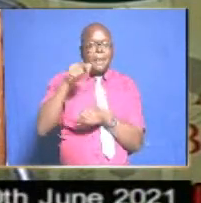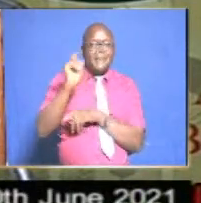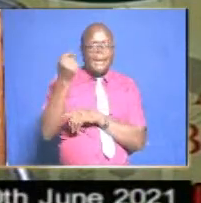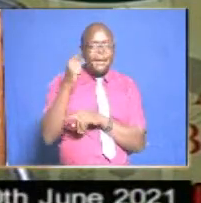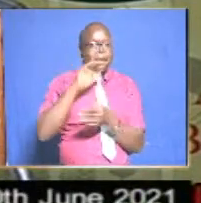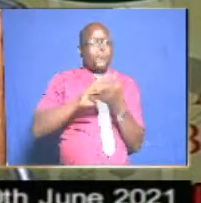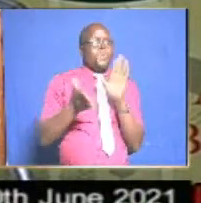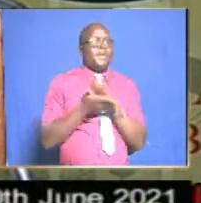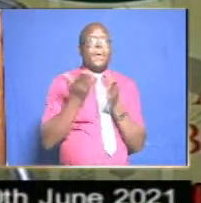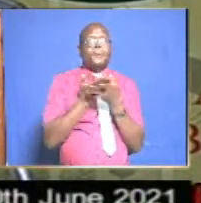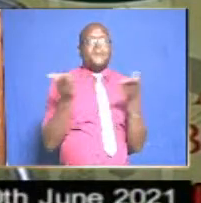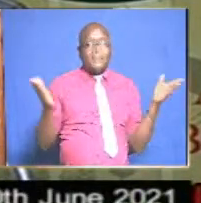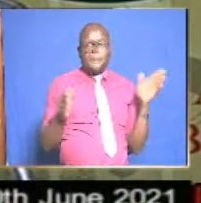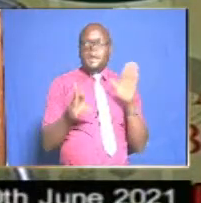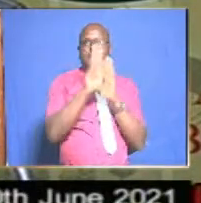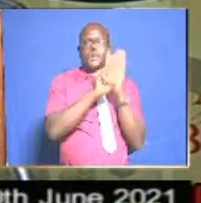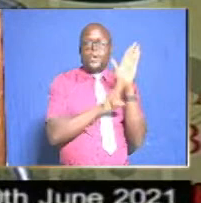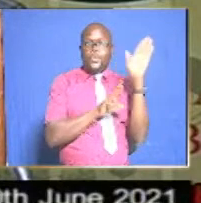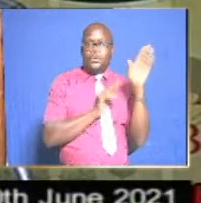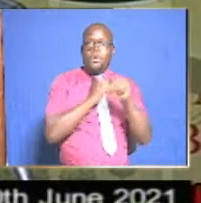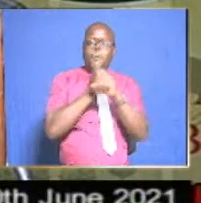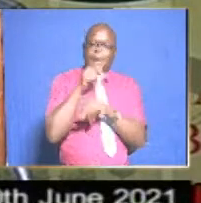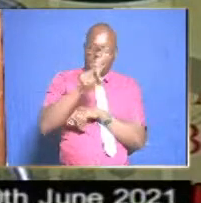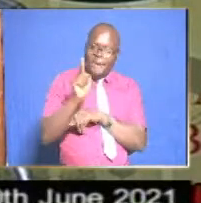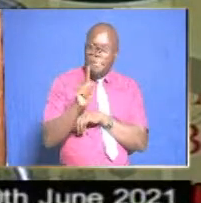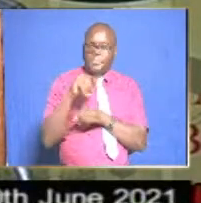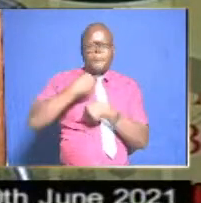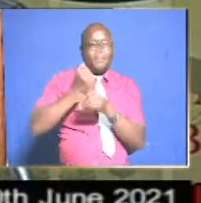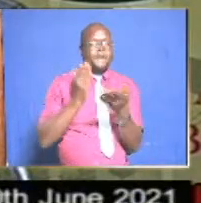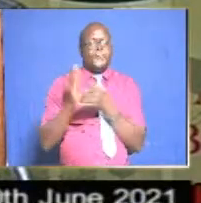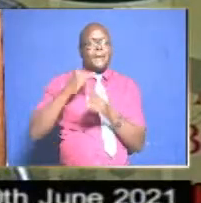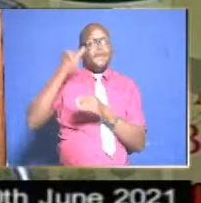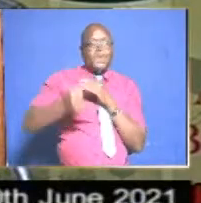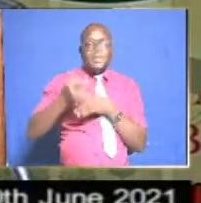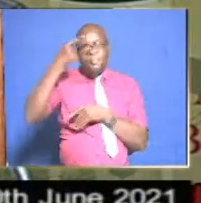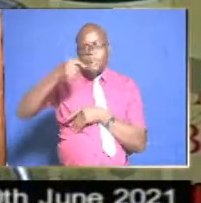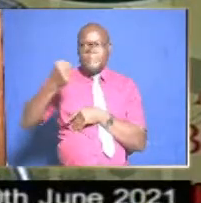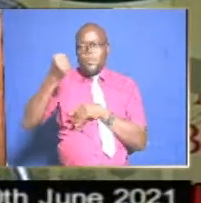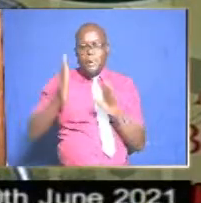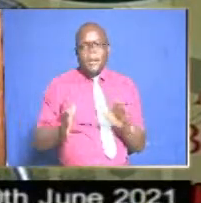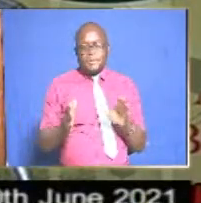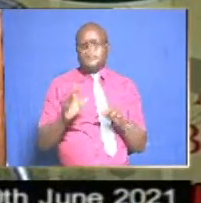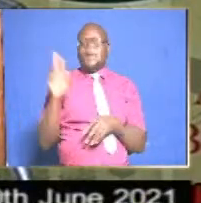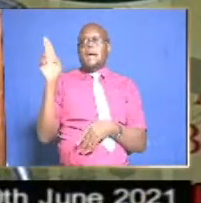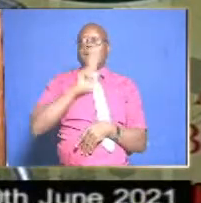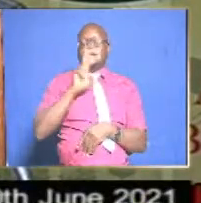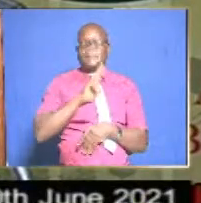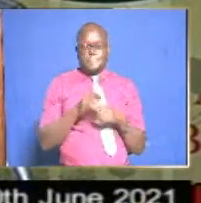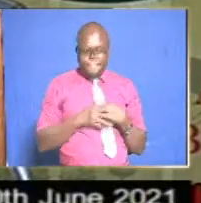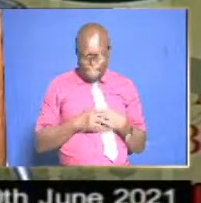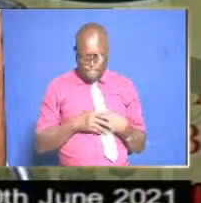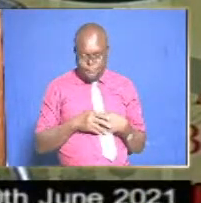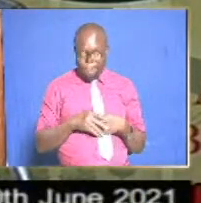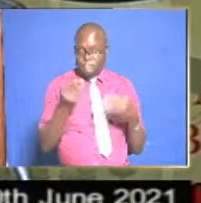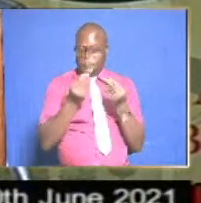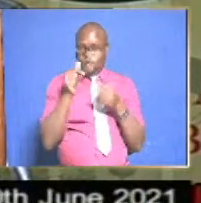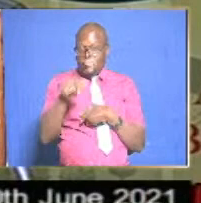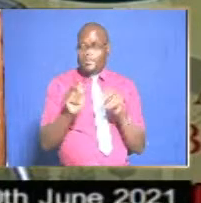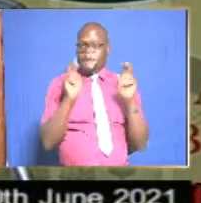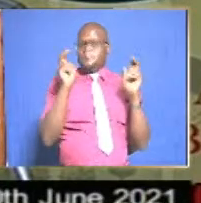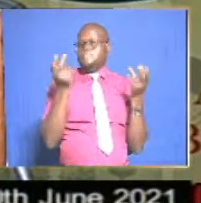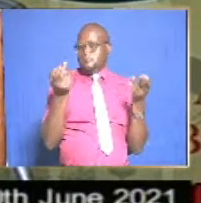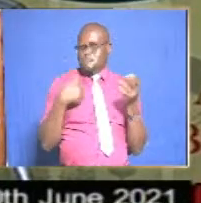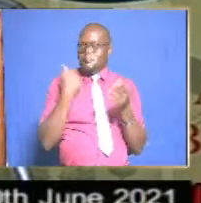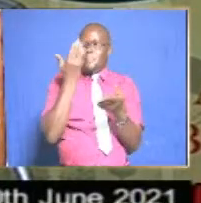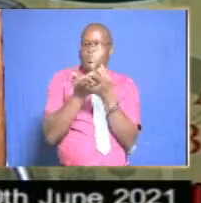without any controls, thus putting insurance and policyholders at risk. To address this, I propose